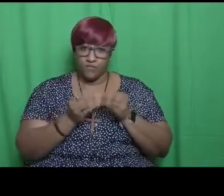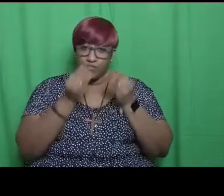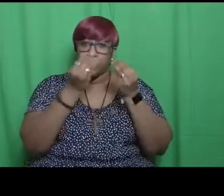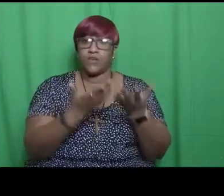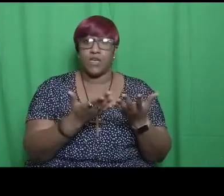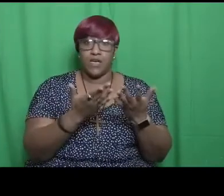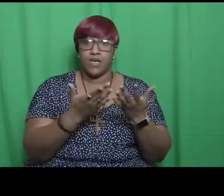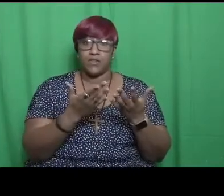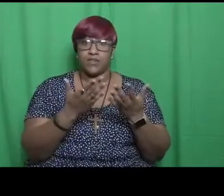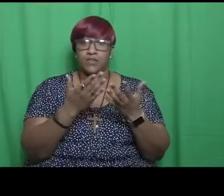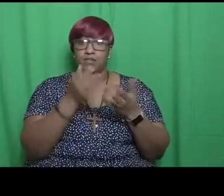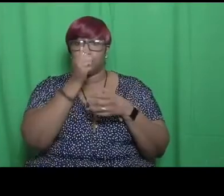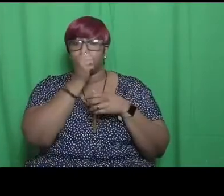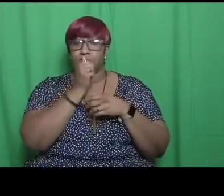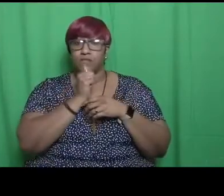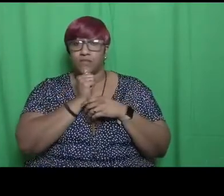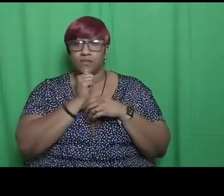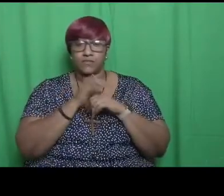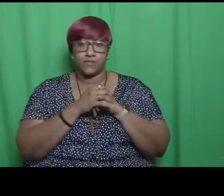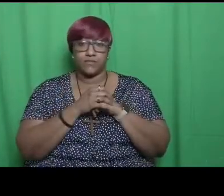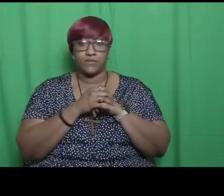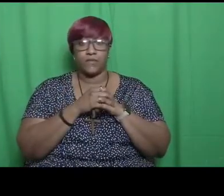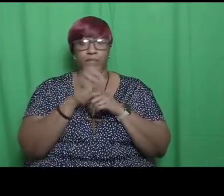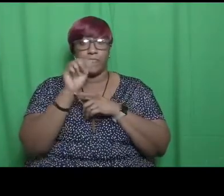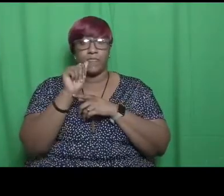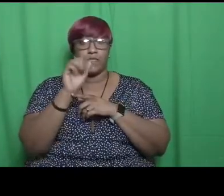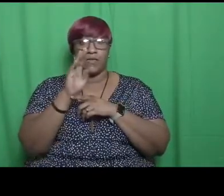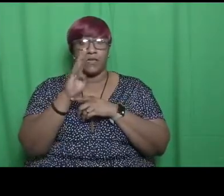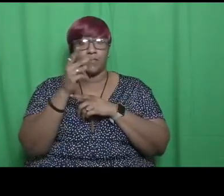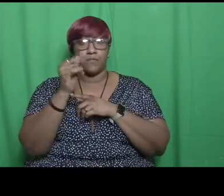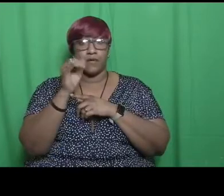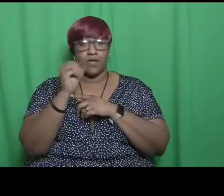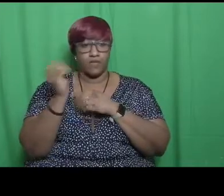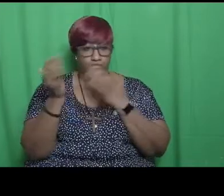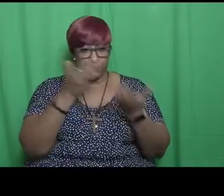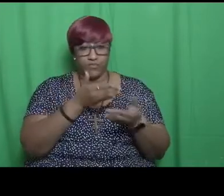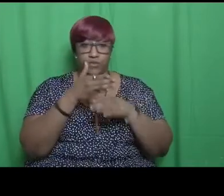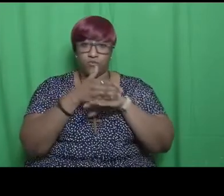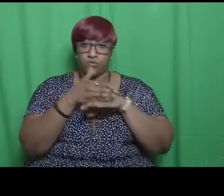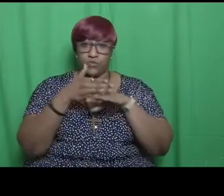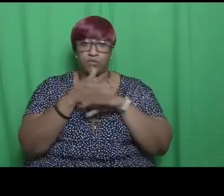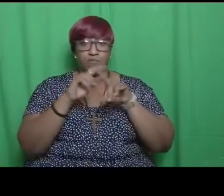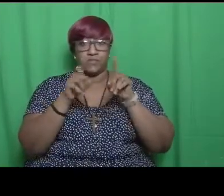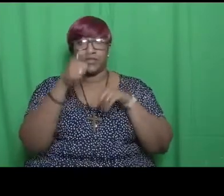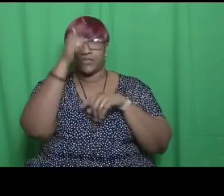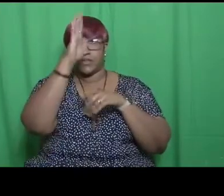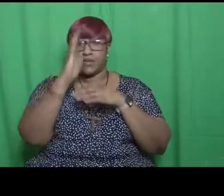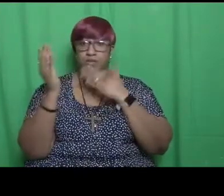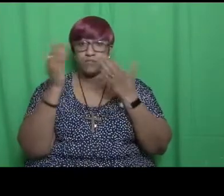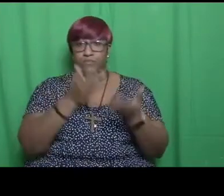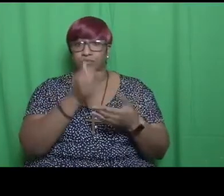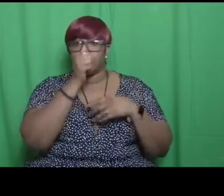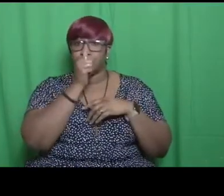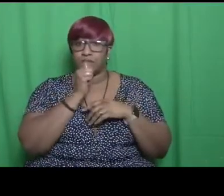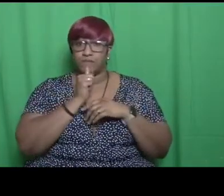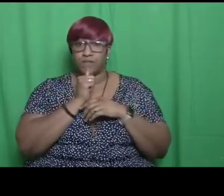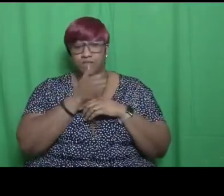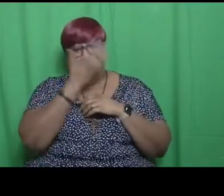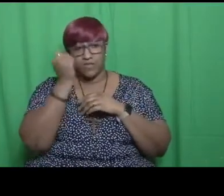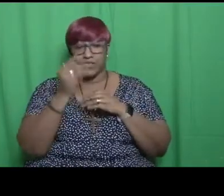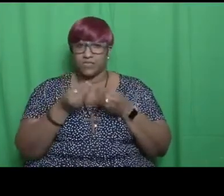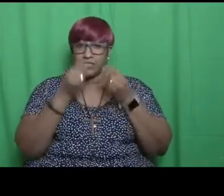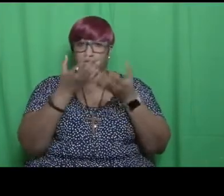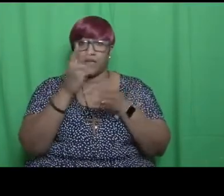provided the sacrifice. Abraham provided the wood, but God provided the sacrifice because he